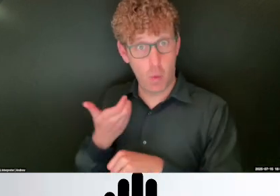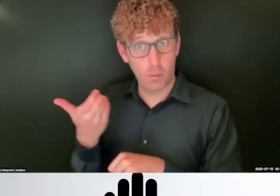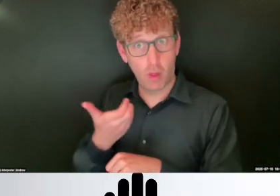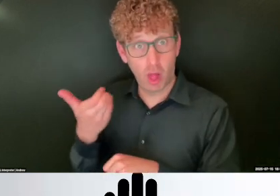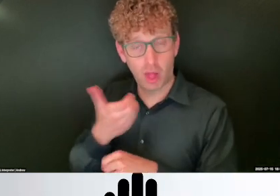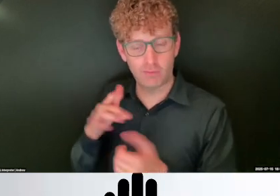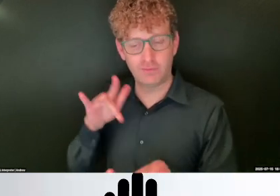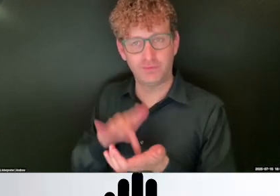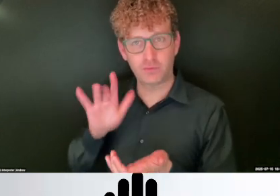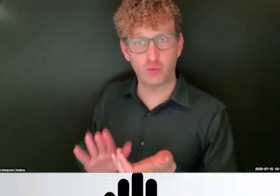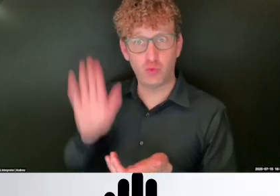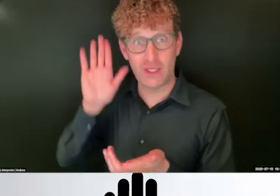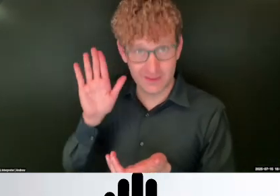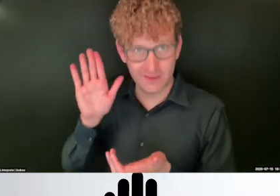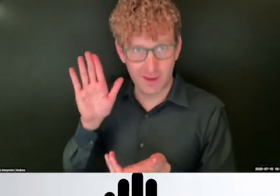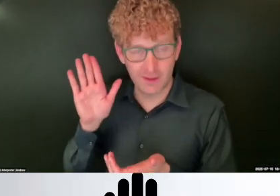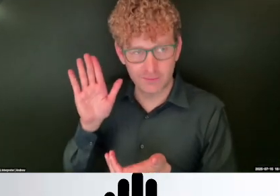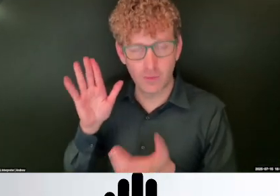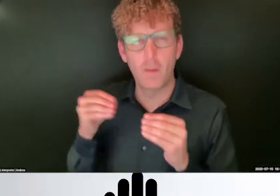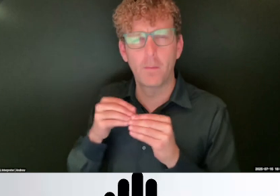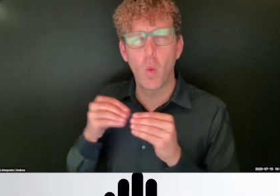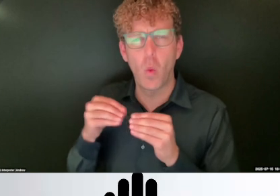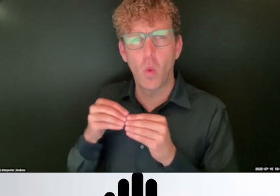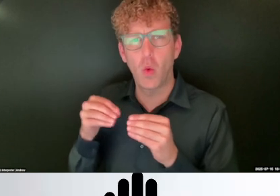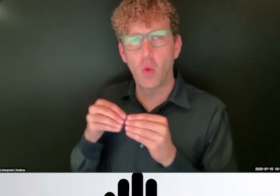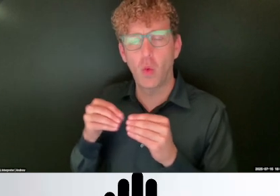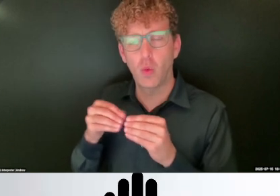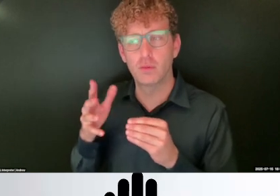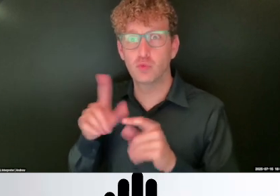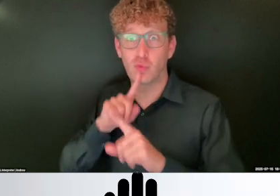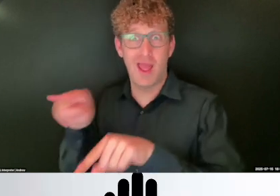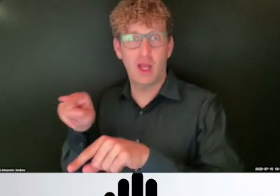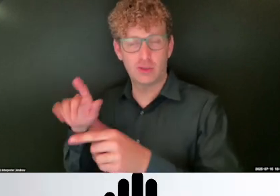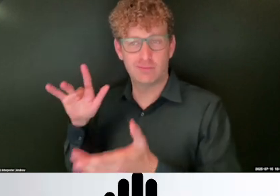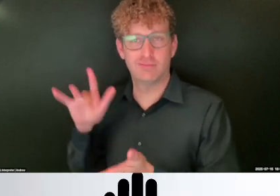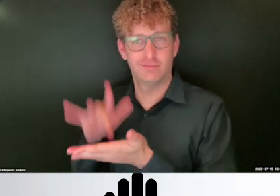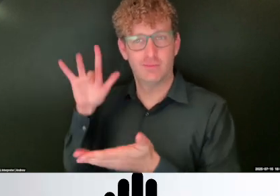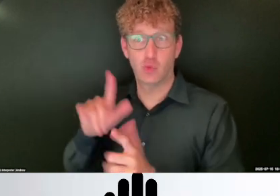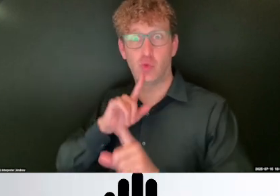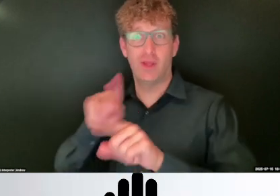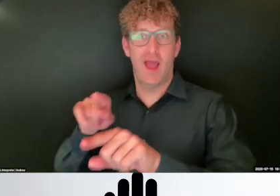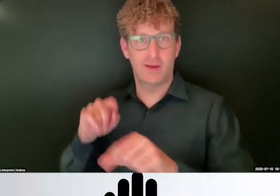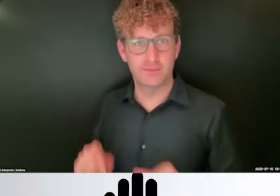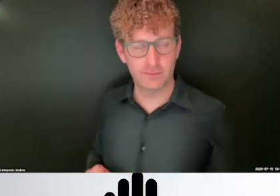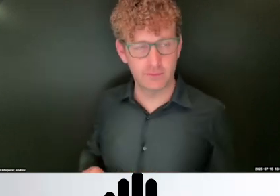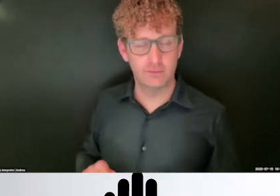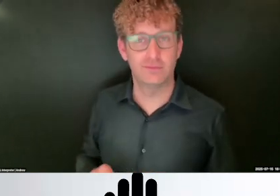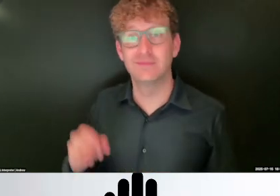tab or under reactions or react. If you are on the phone, please press